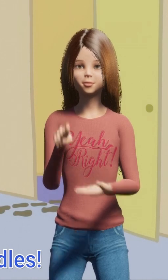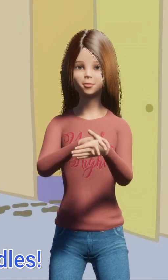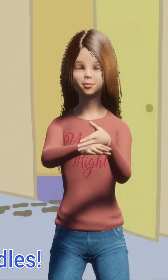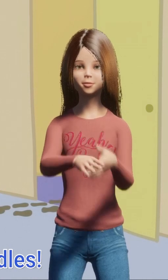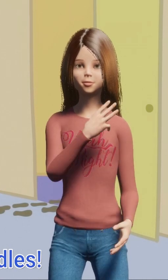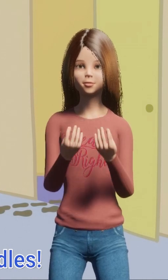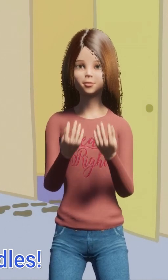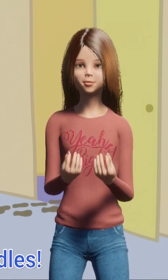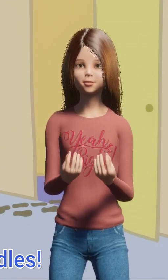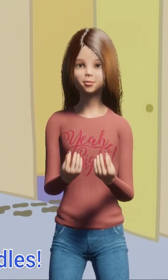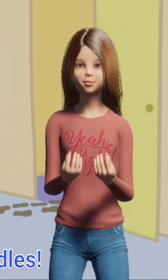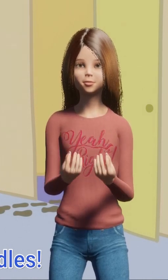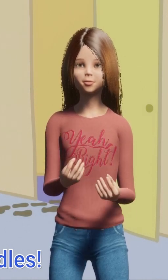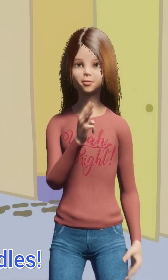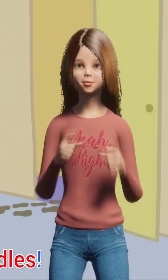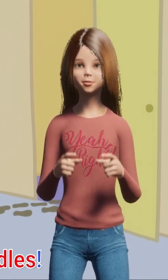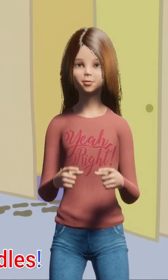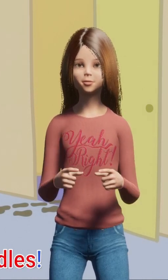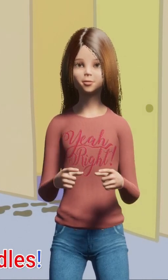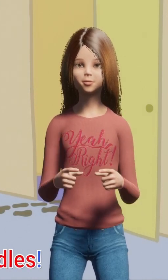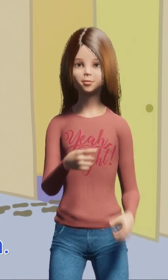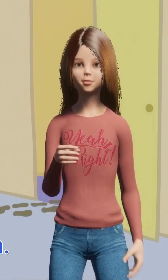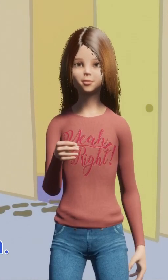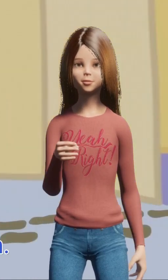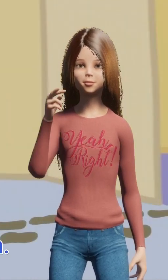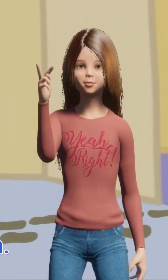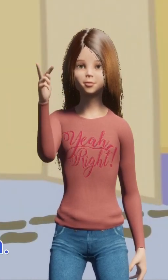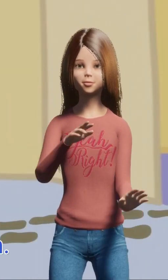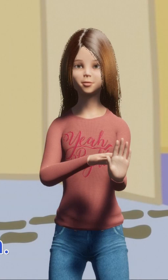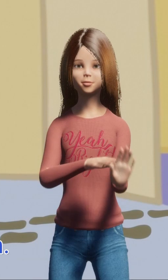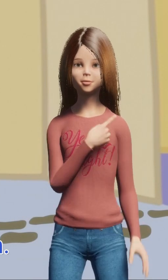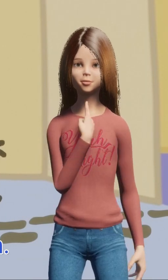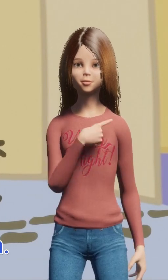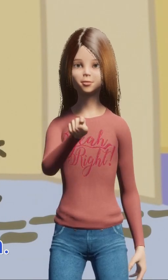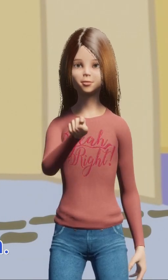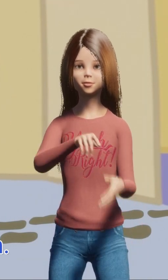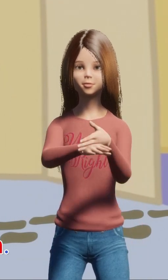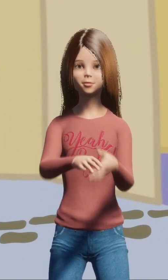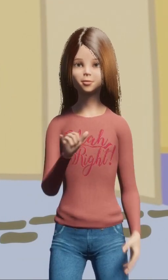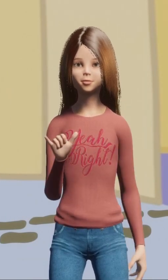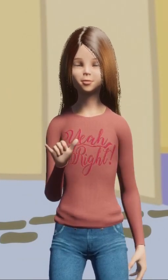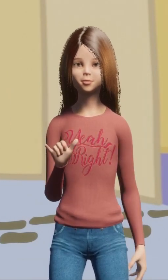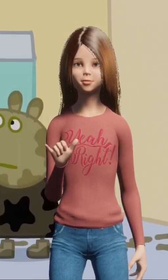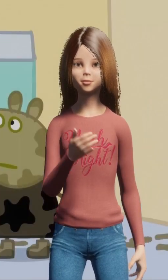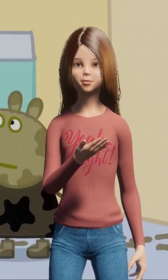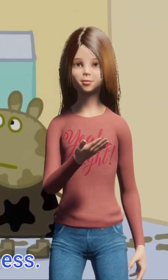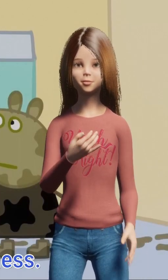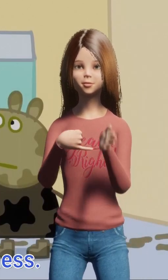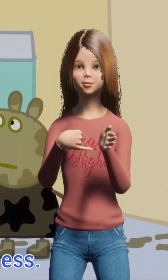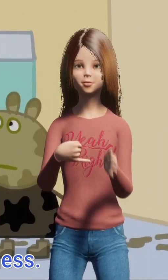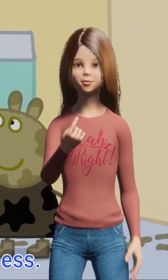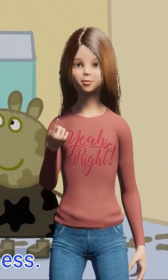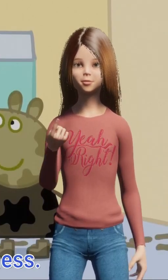puddles. Oh, and look at the mess you're in. Ooh. Oh, well.